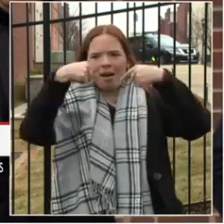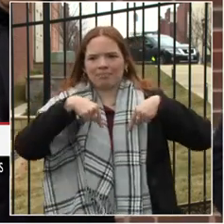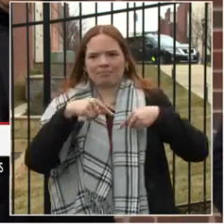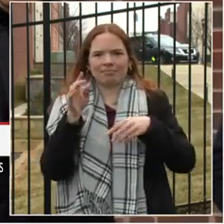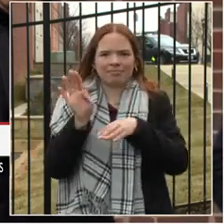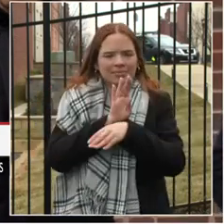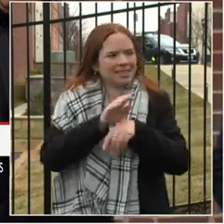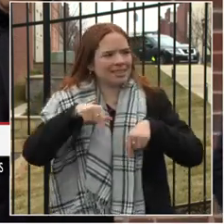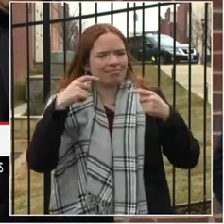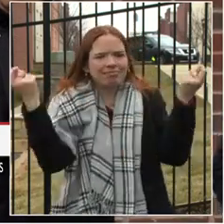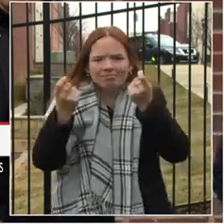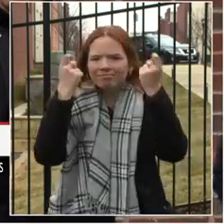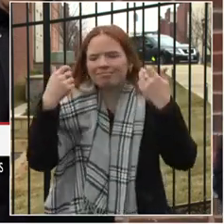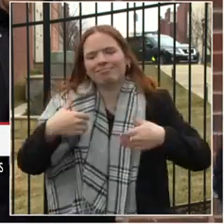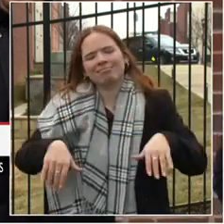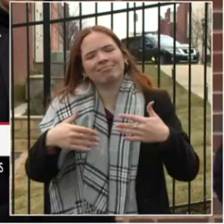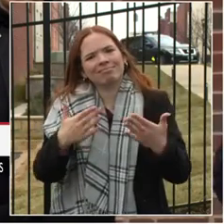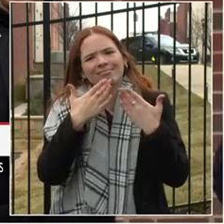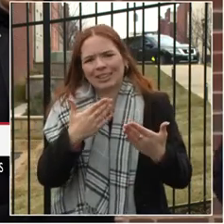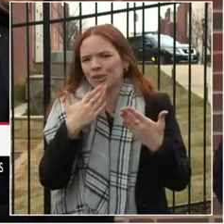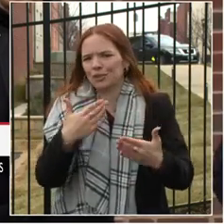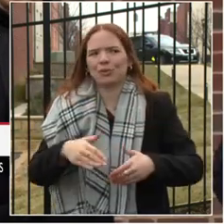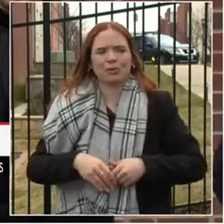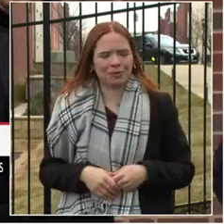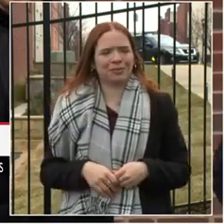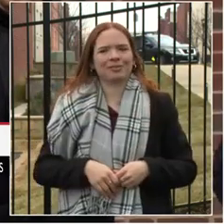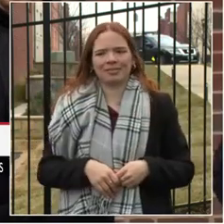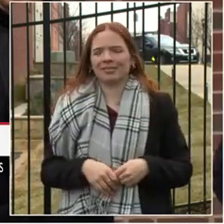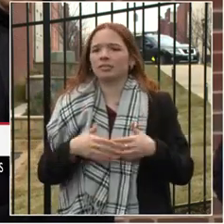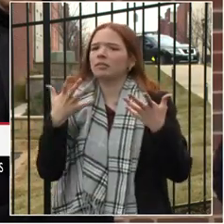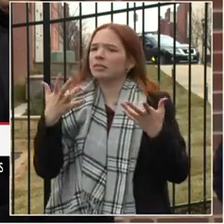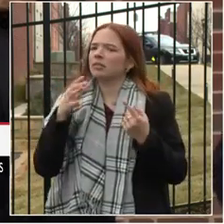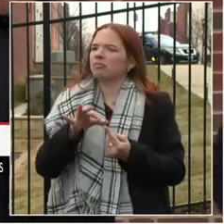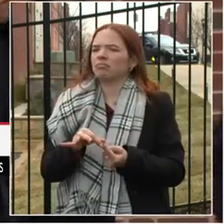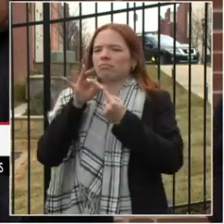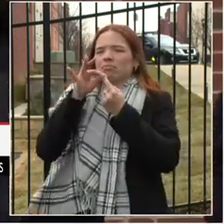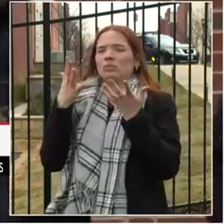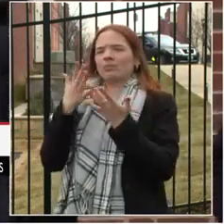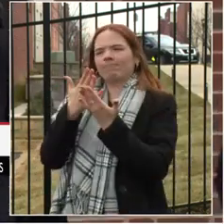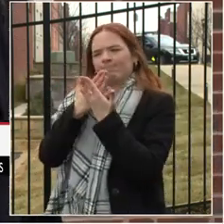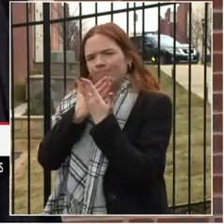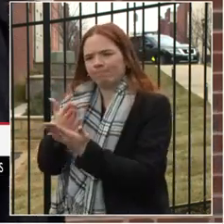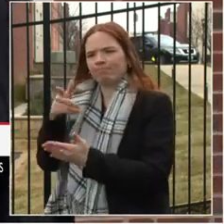this event. Especially like to thank Mayor Bowser